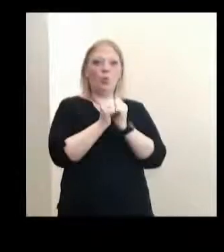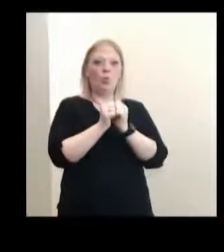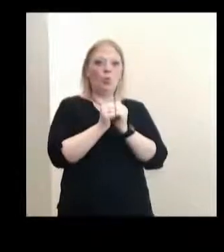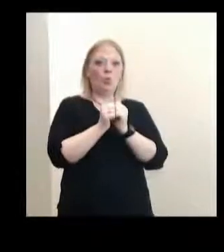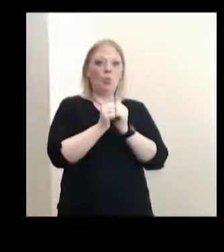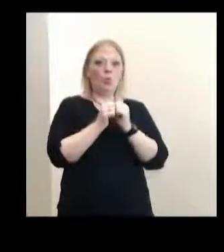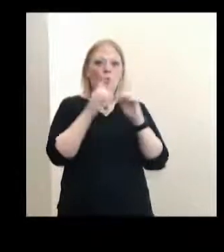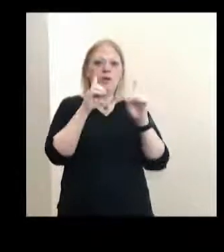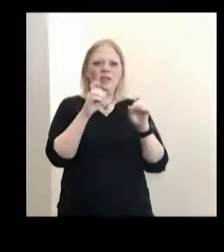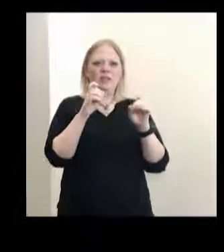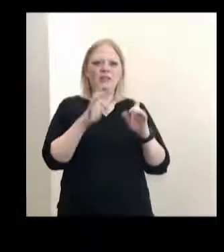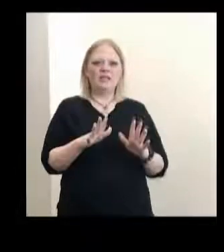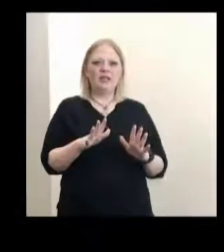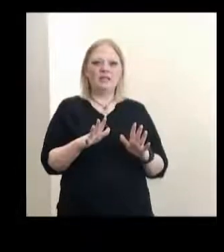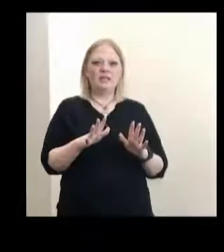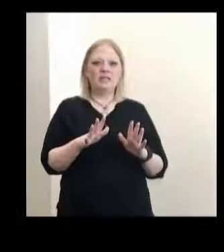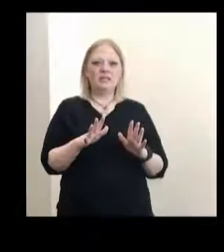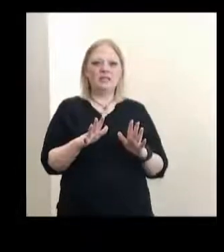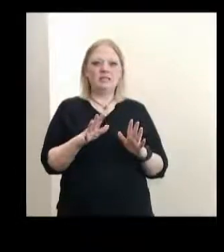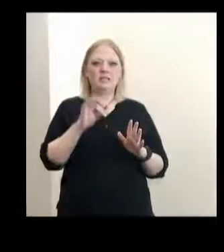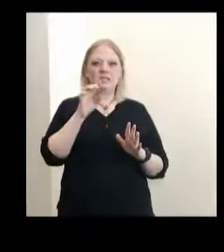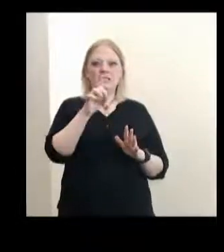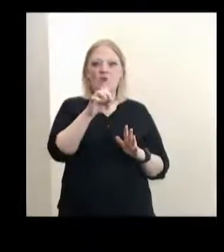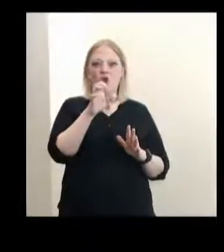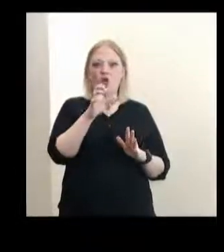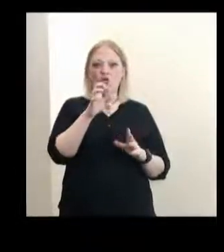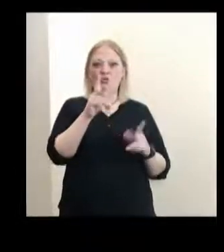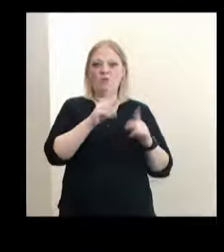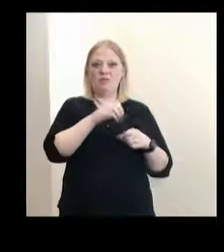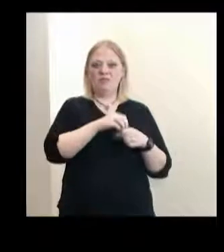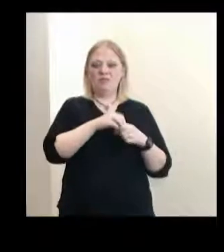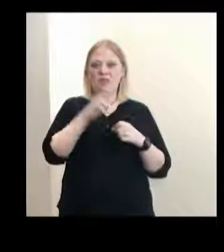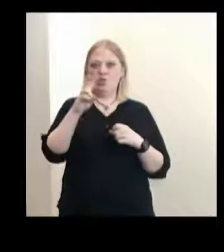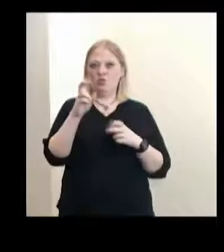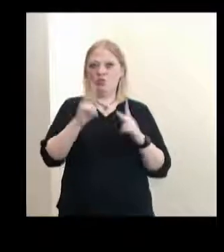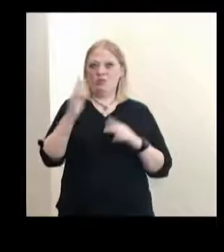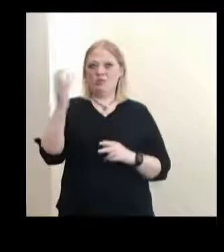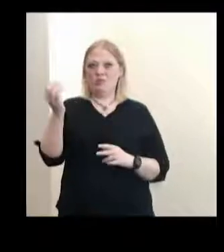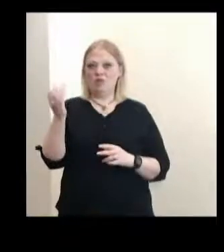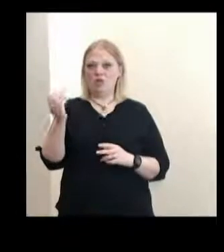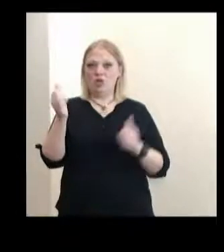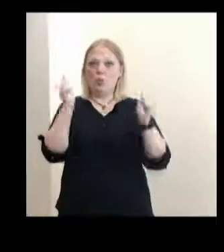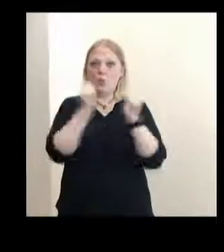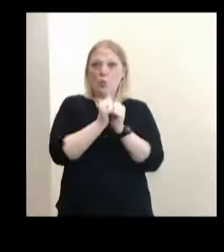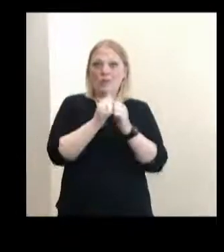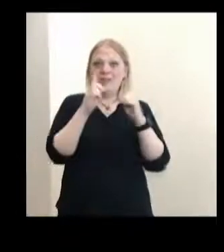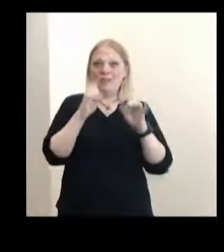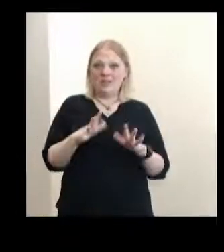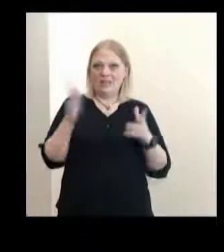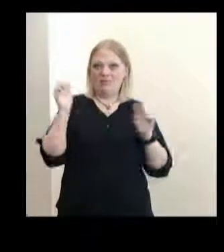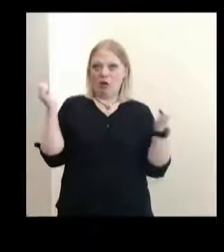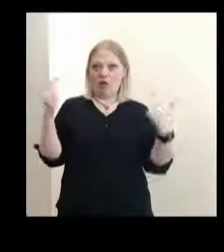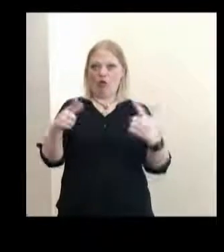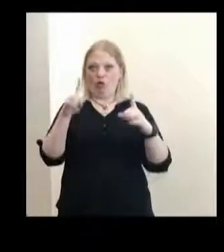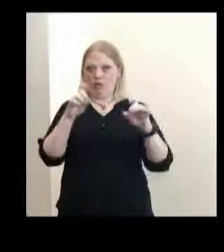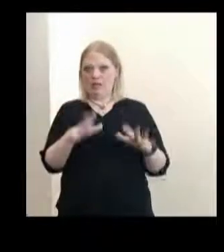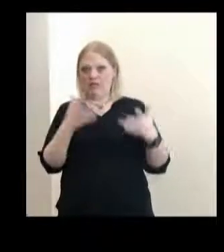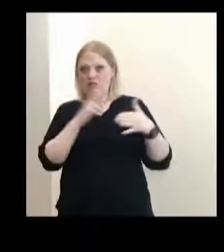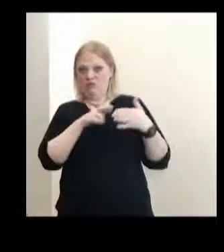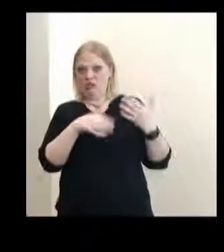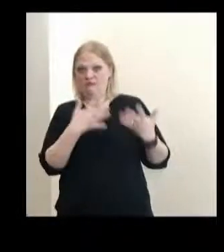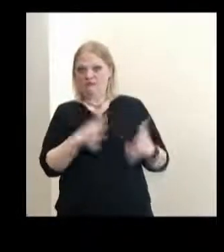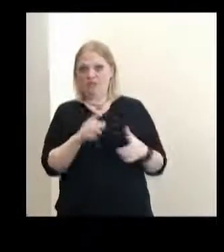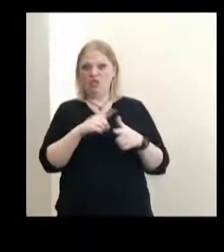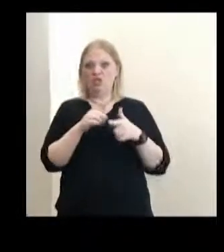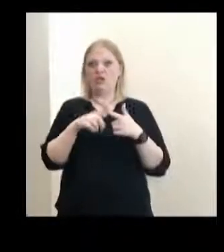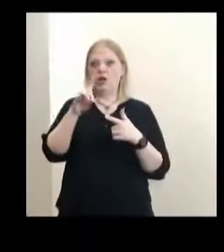or 200 people outdoors, and with testing 150 people indoors or up to 500 people